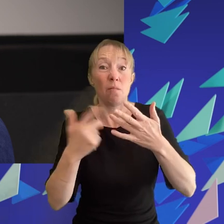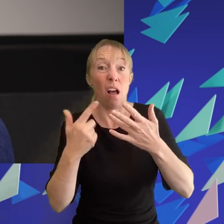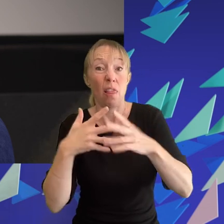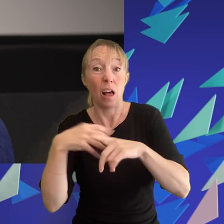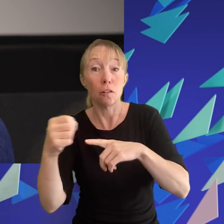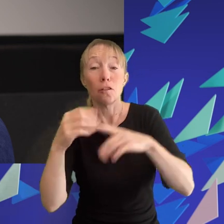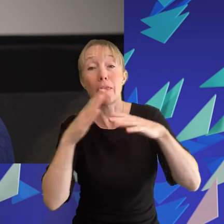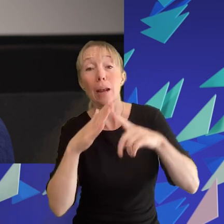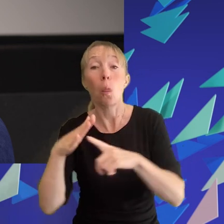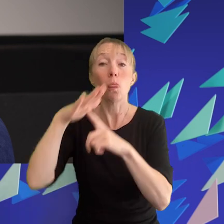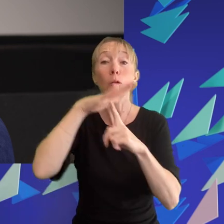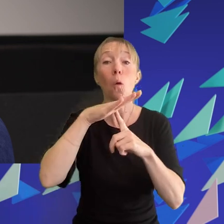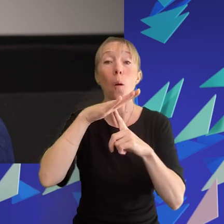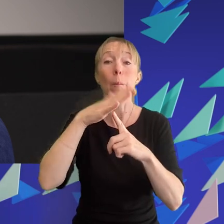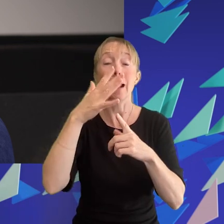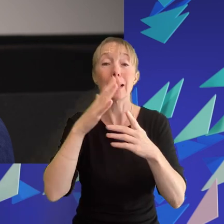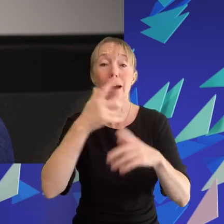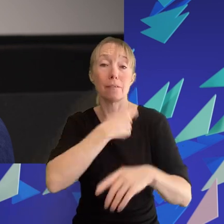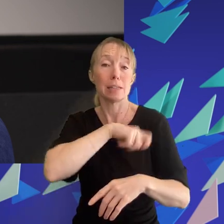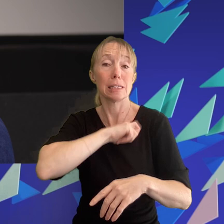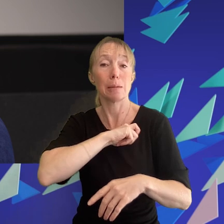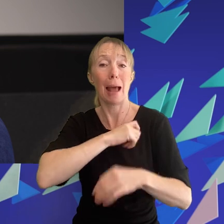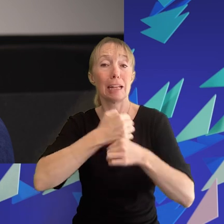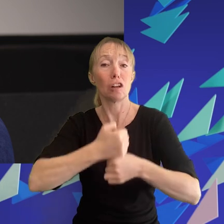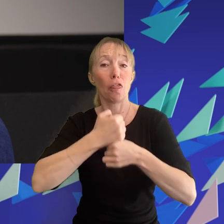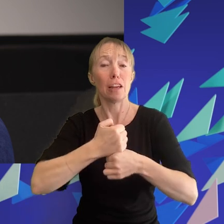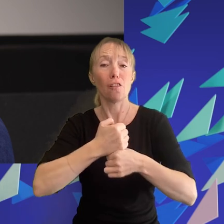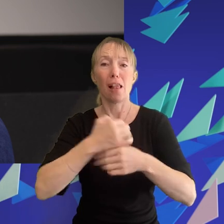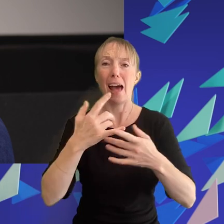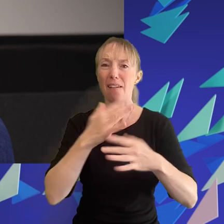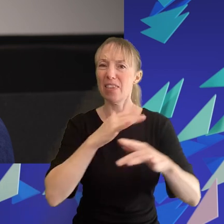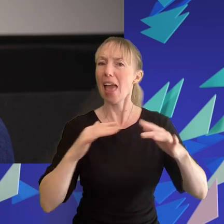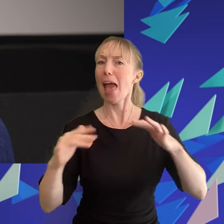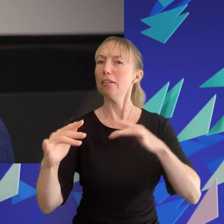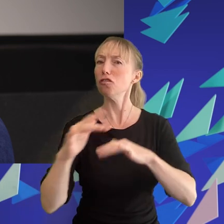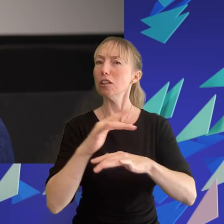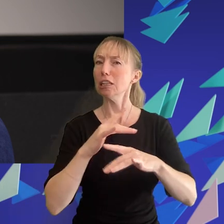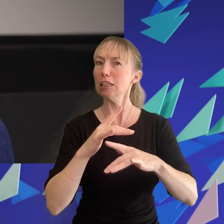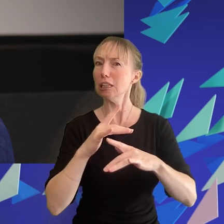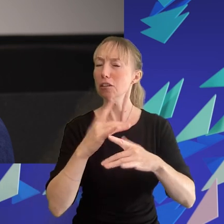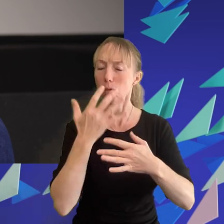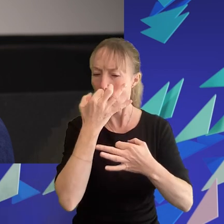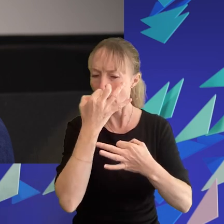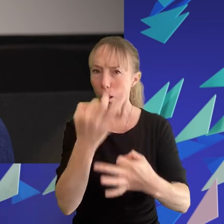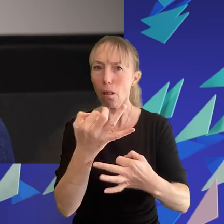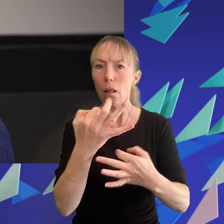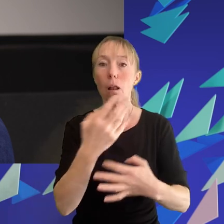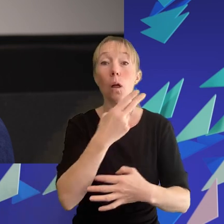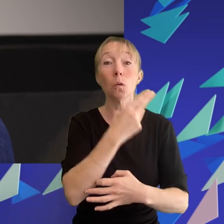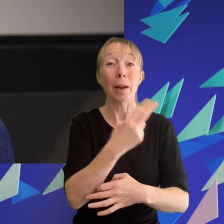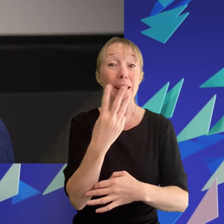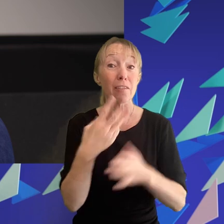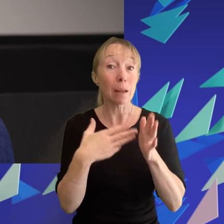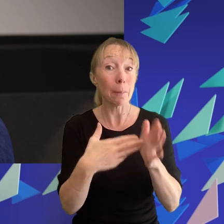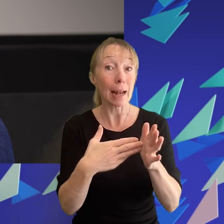a very, there's an energy there that it captures you, you know, and 23 million people, they say,